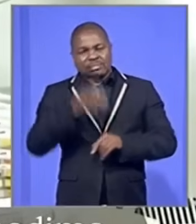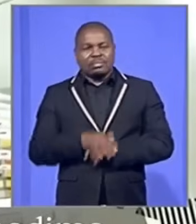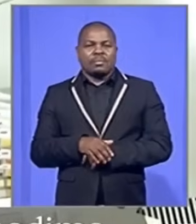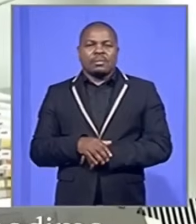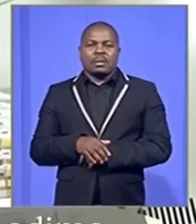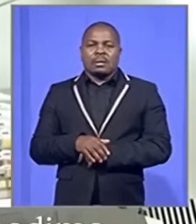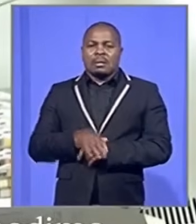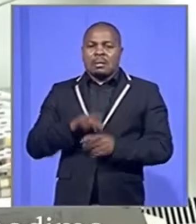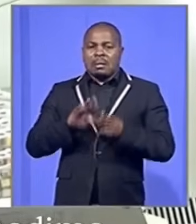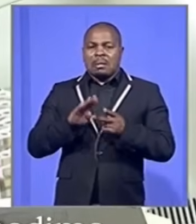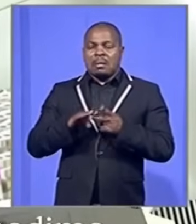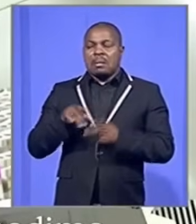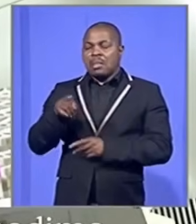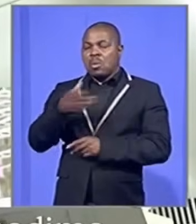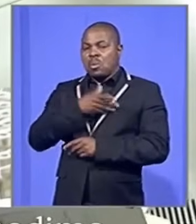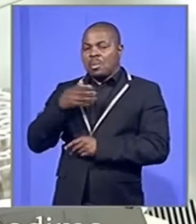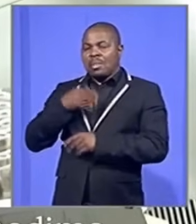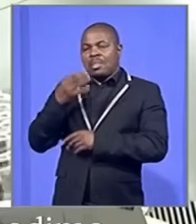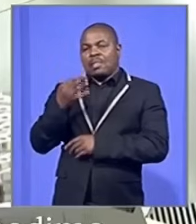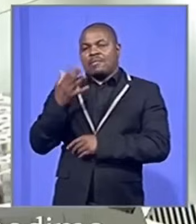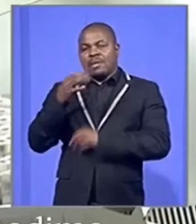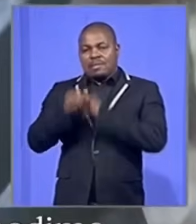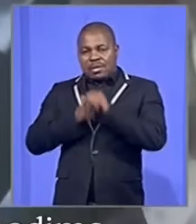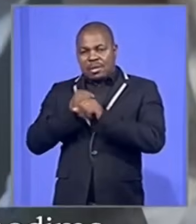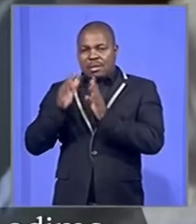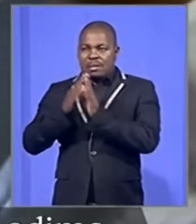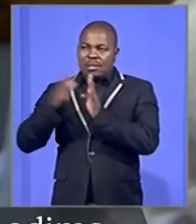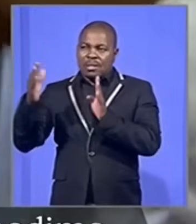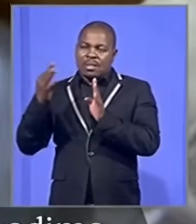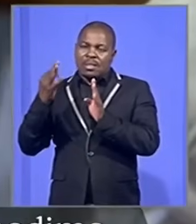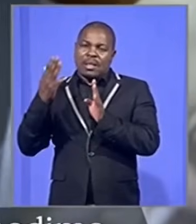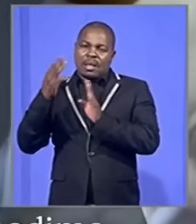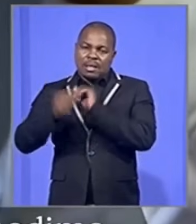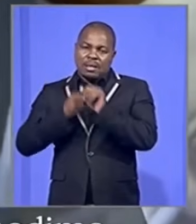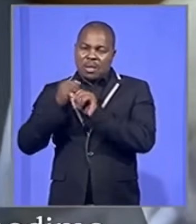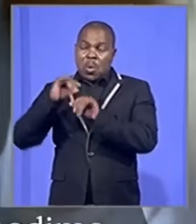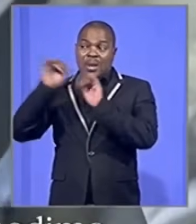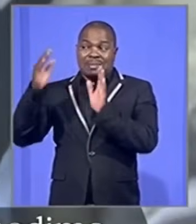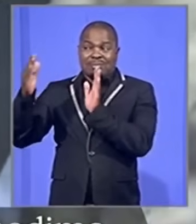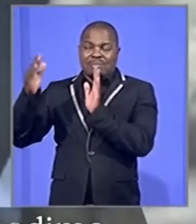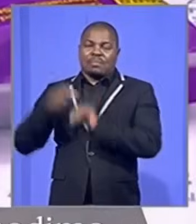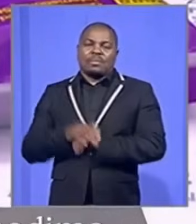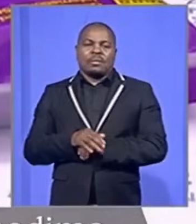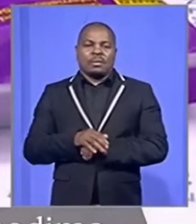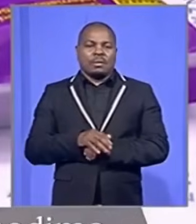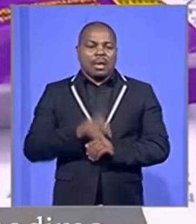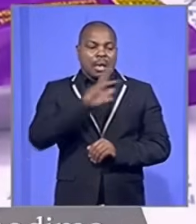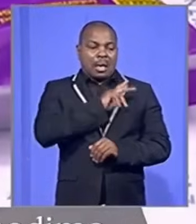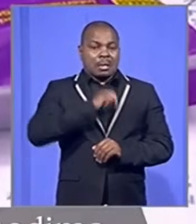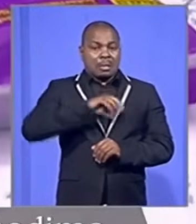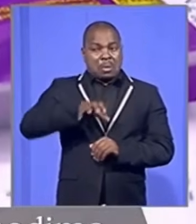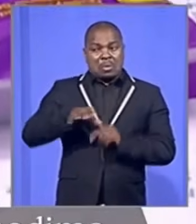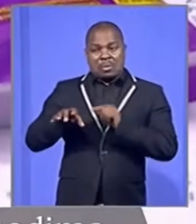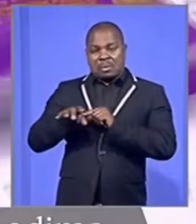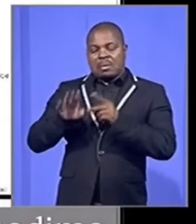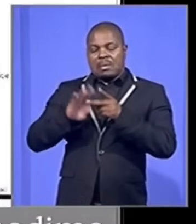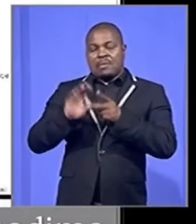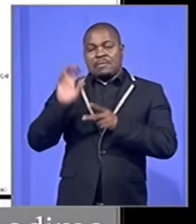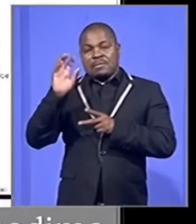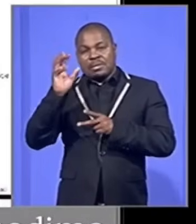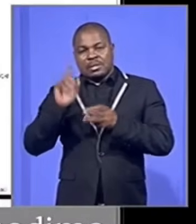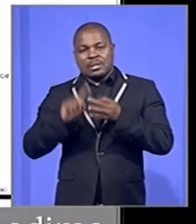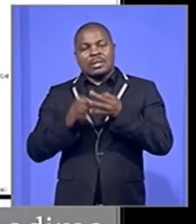begilwe go baswadi ba magareng ga mengwaga e 35 le 39. Provinces such as KwaZulu-Natal, Free State,